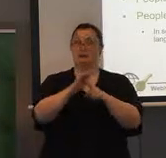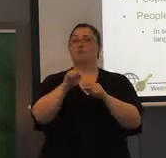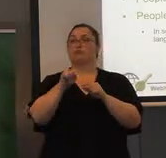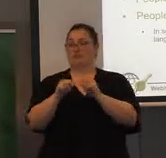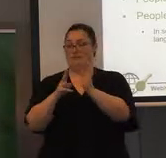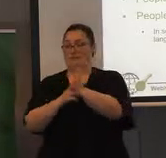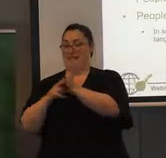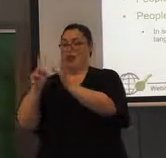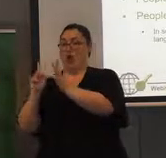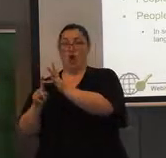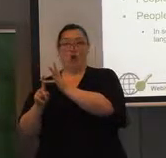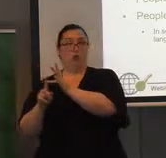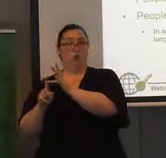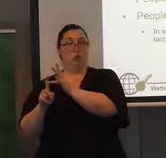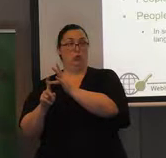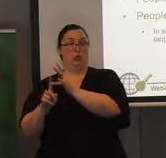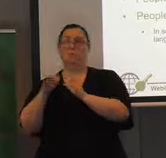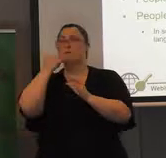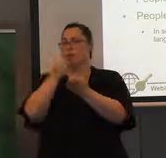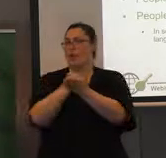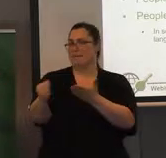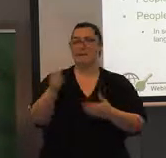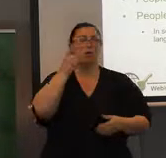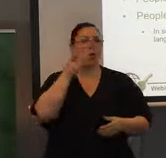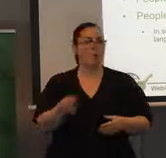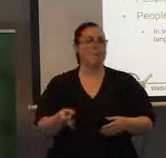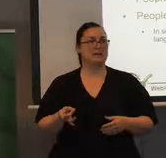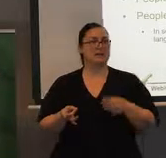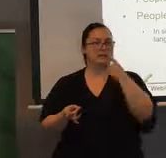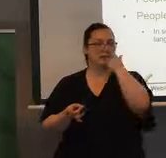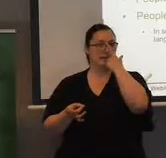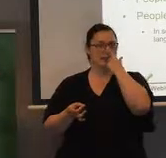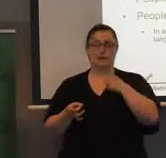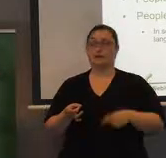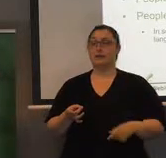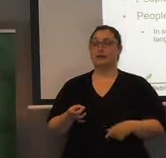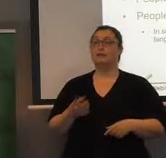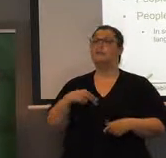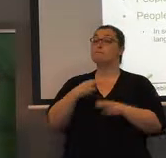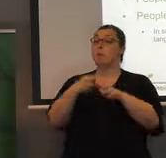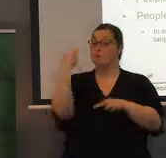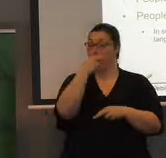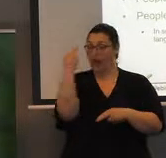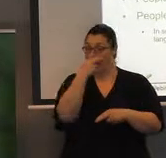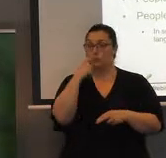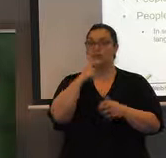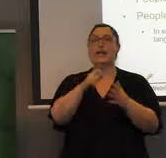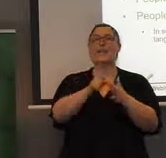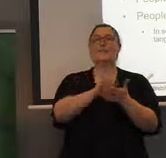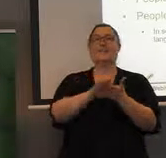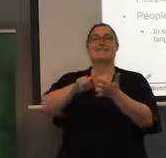space NO for a phone number, which is really, really common, it's pronounced through a screen reader as